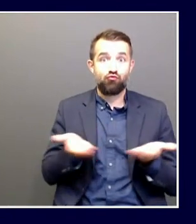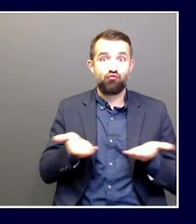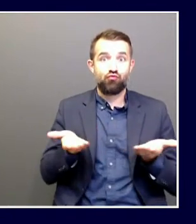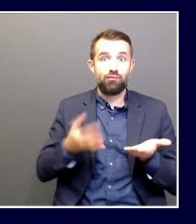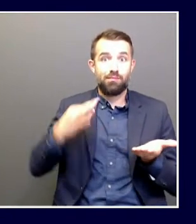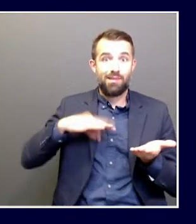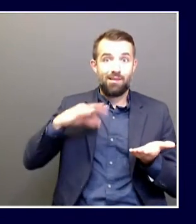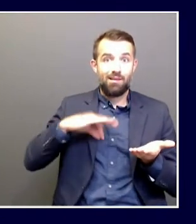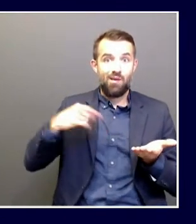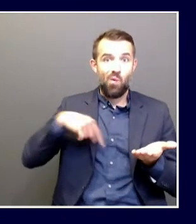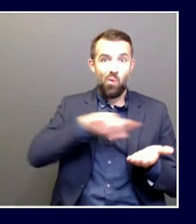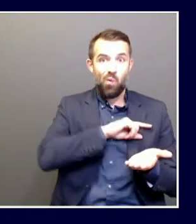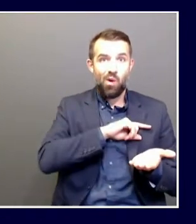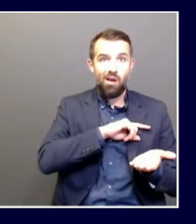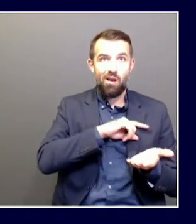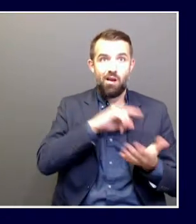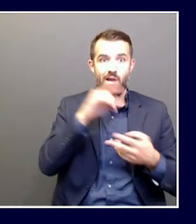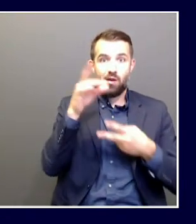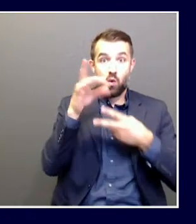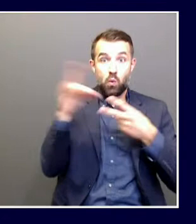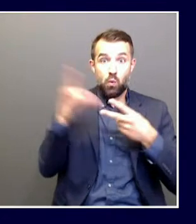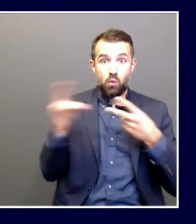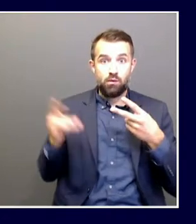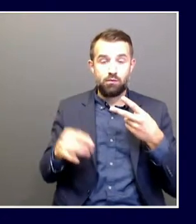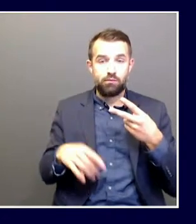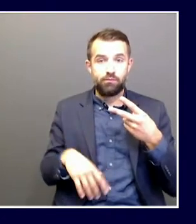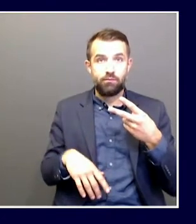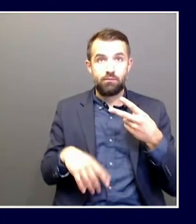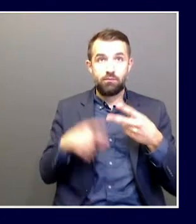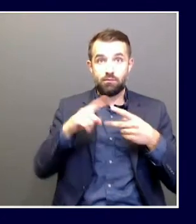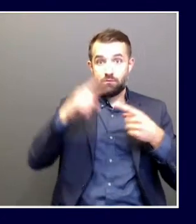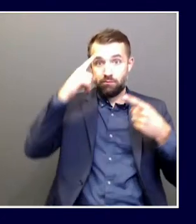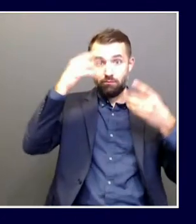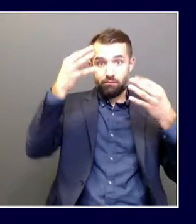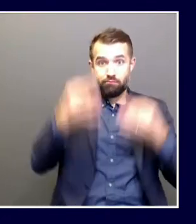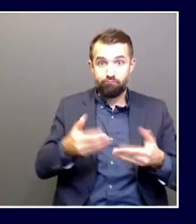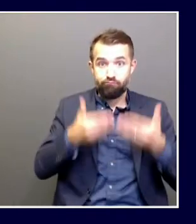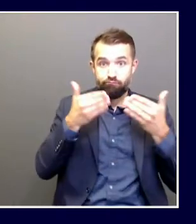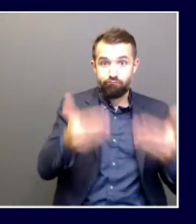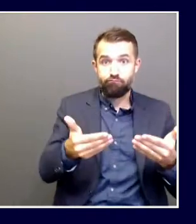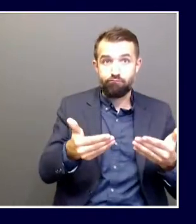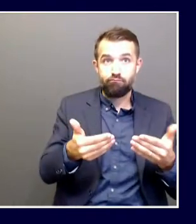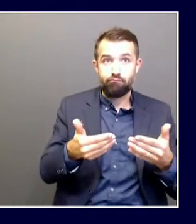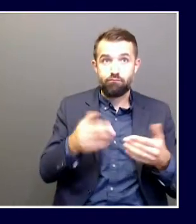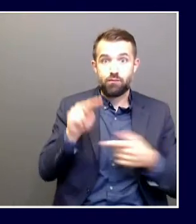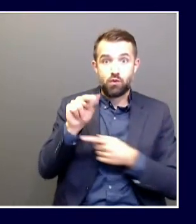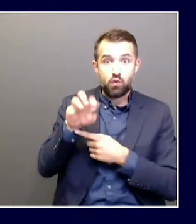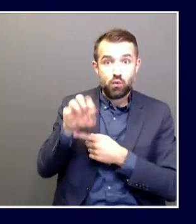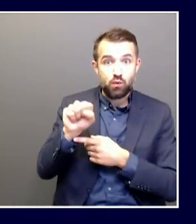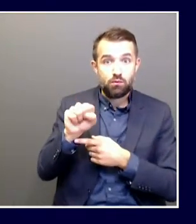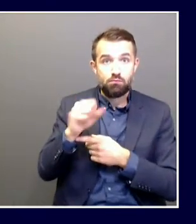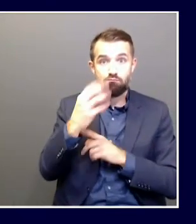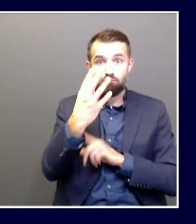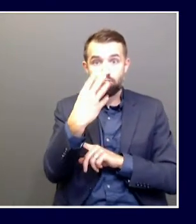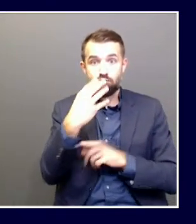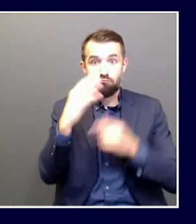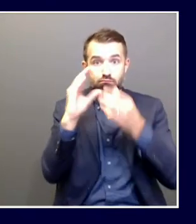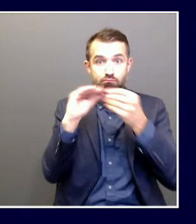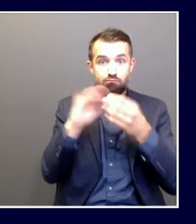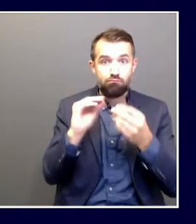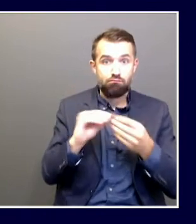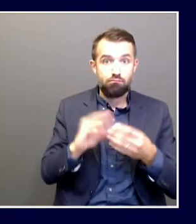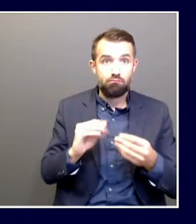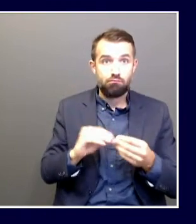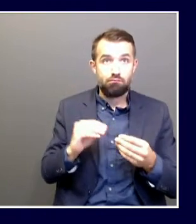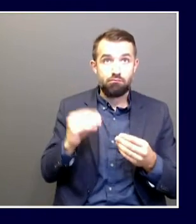briefings regularly. Previously, it had been more frequently, then it was less frequently, and now it is in a medium frequency because we want